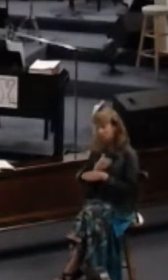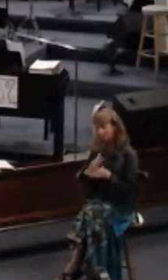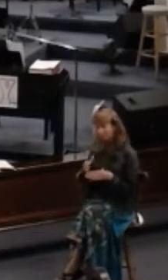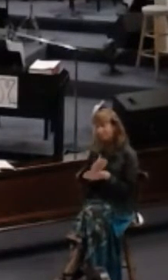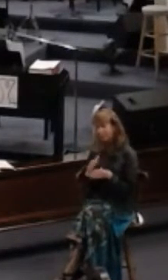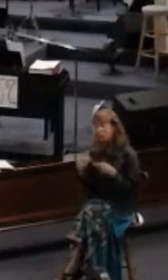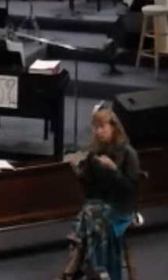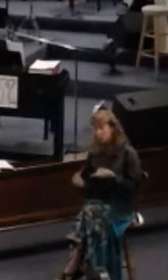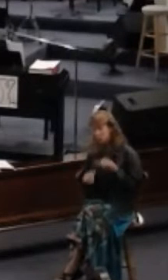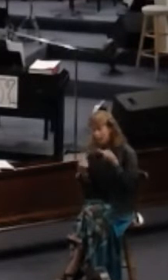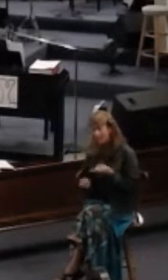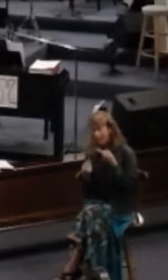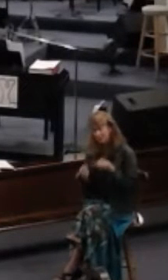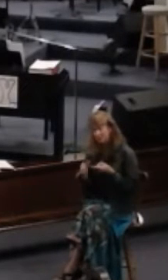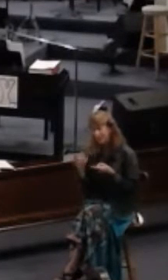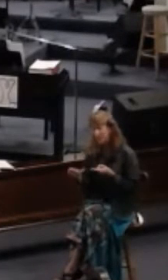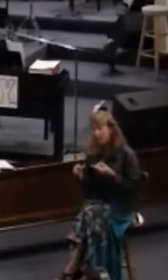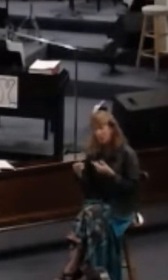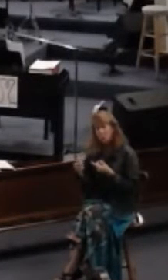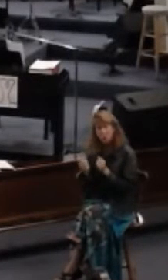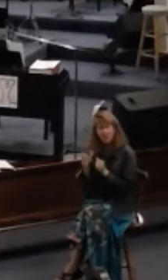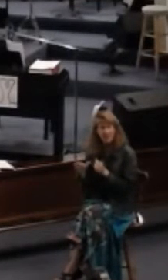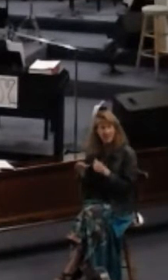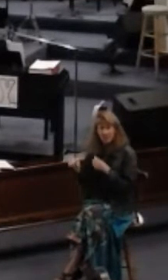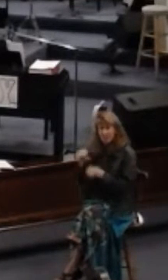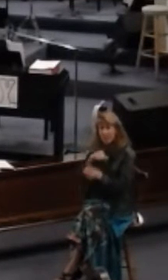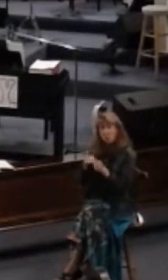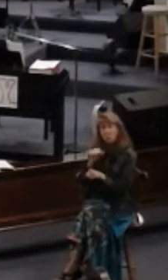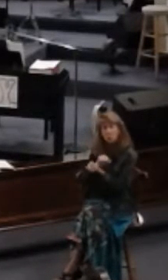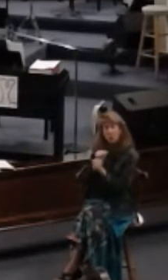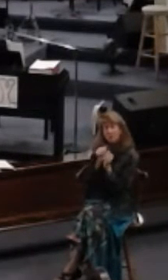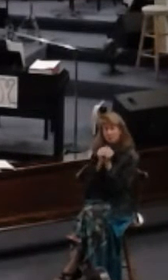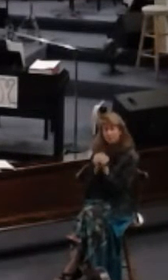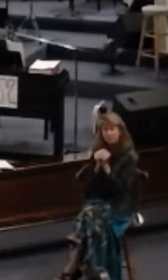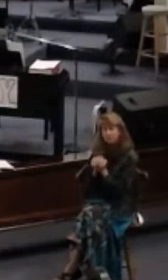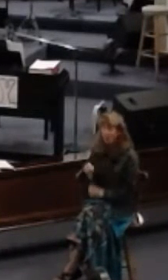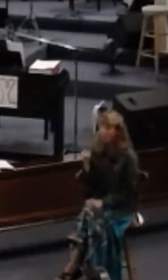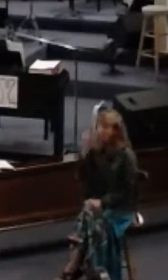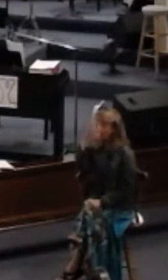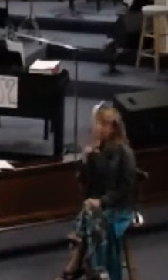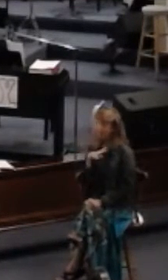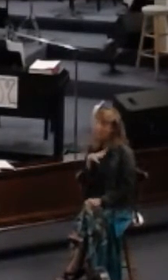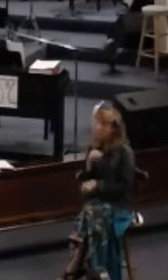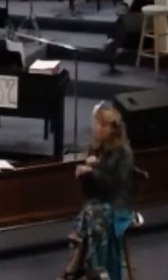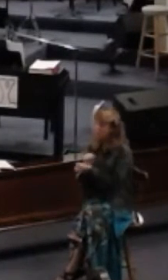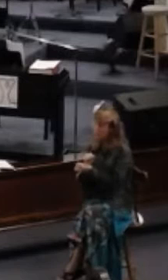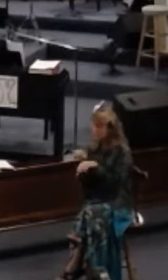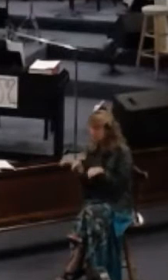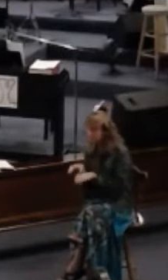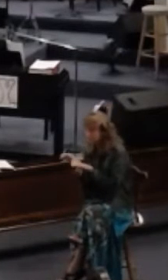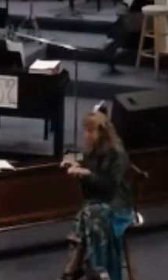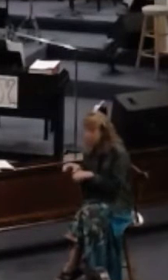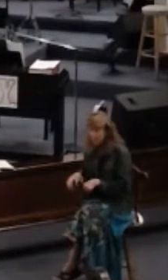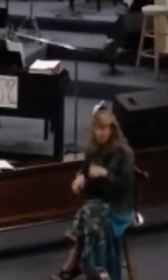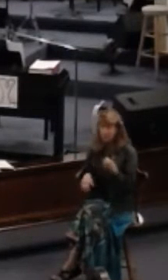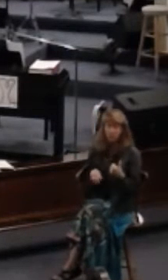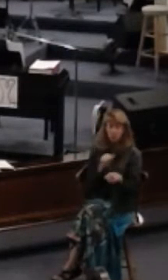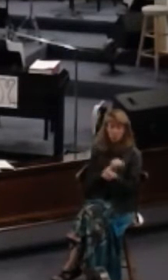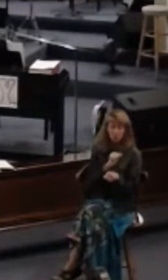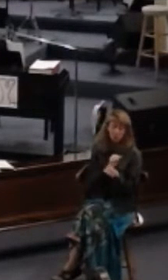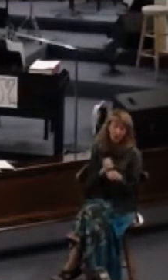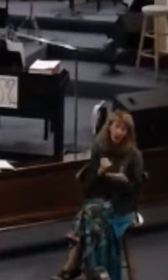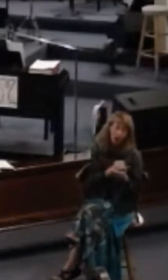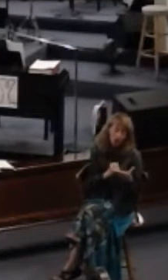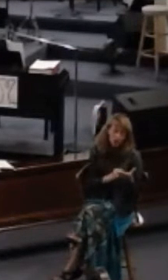and they formed a pact that one of them would work at manual labor to support both of them while the other one worked his art